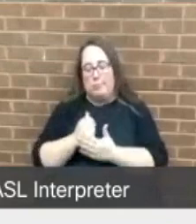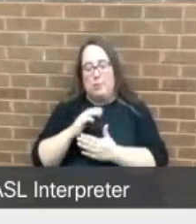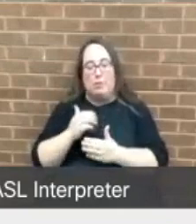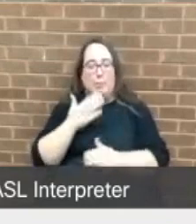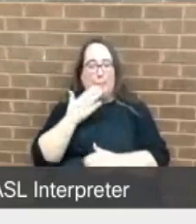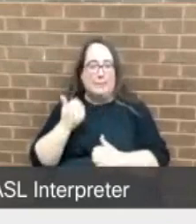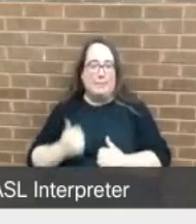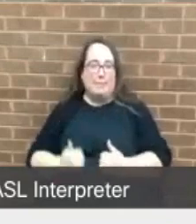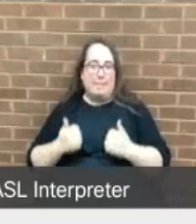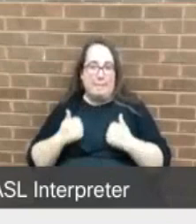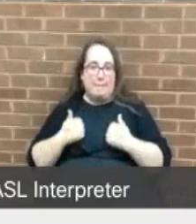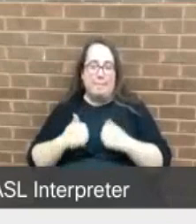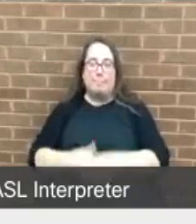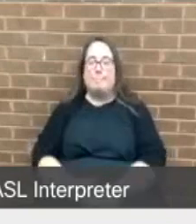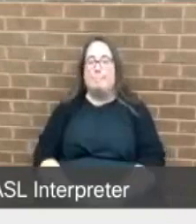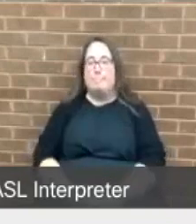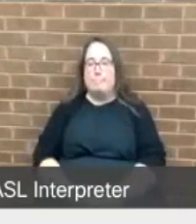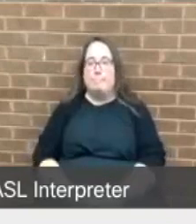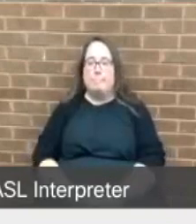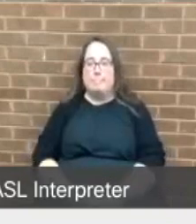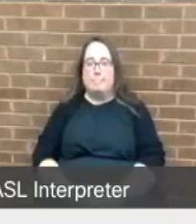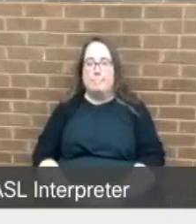best lives. Thank you.